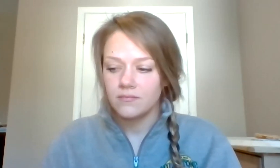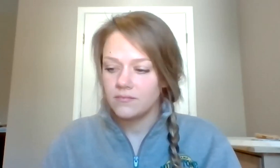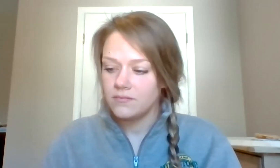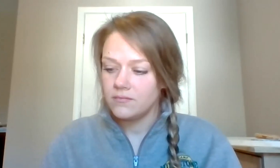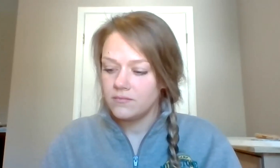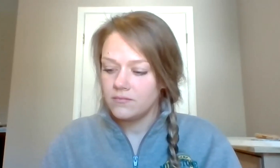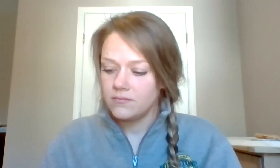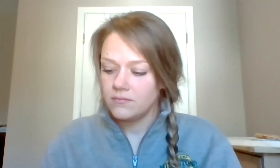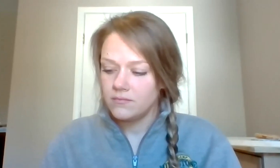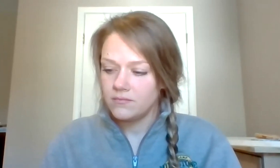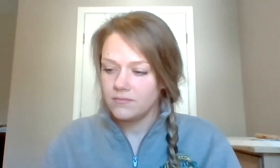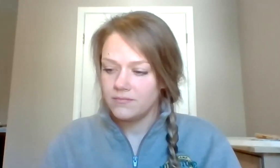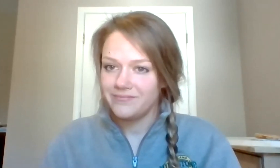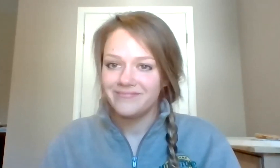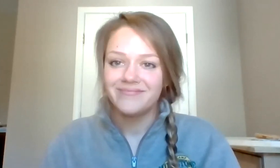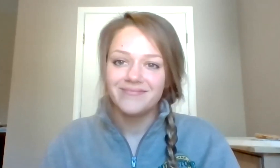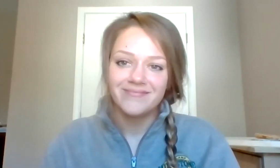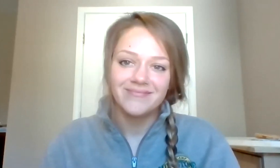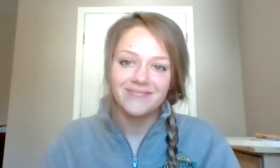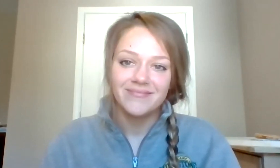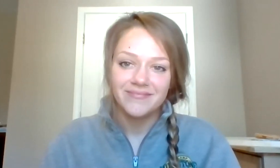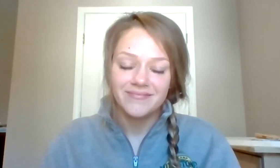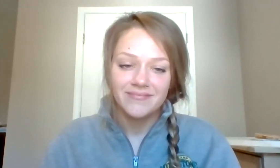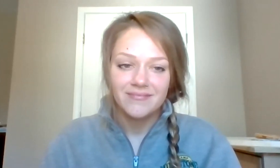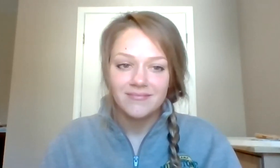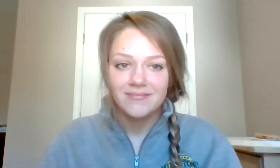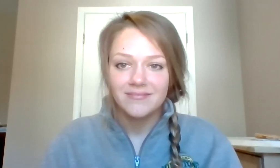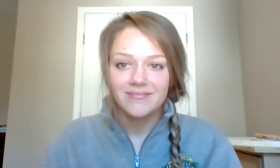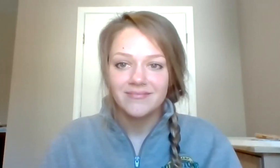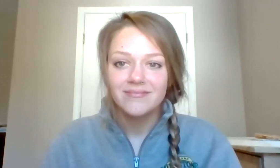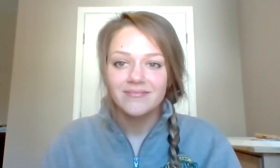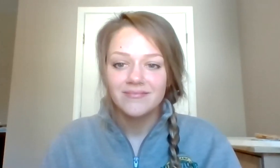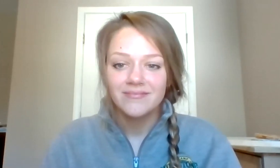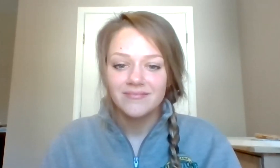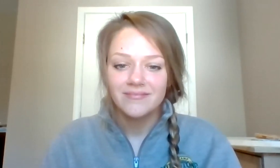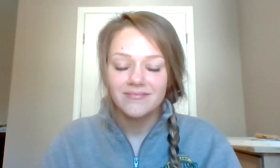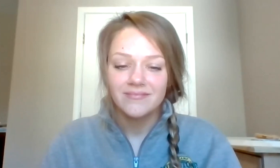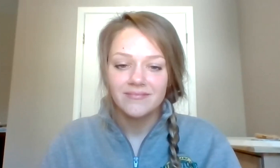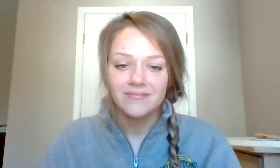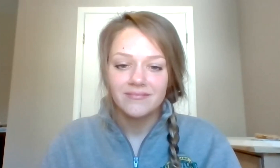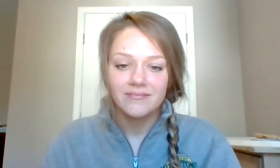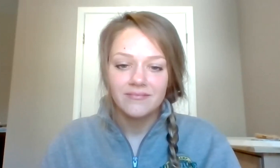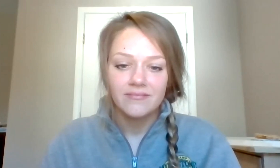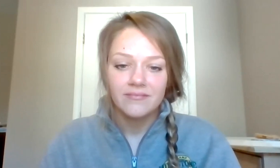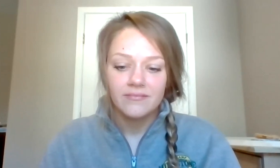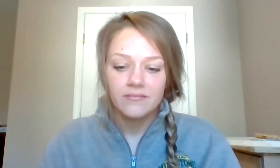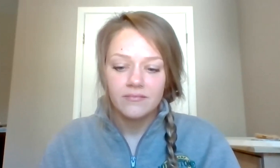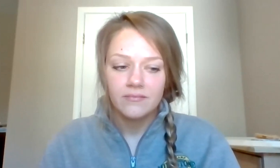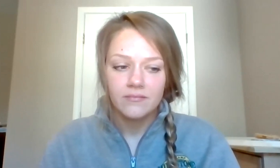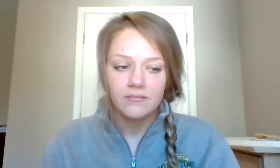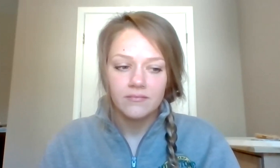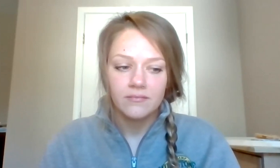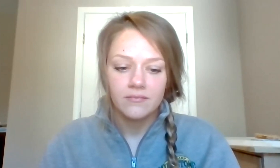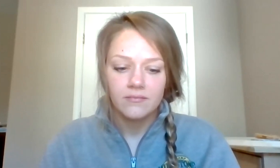edible, and it is not. You wanna be really, really careful about eating plants of any